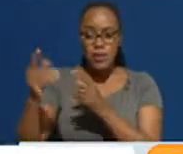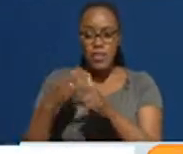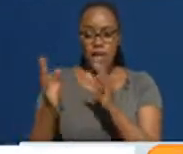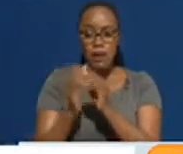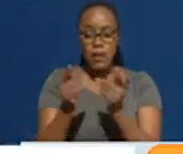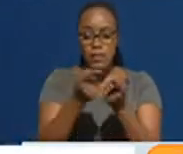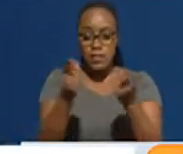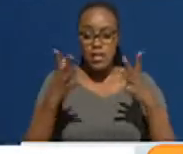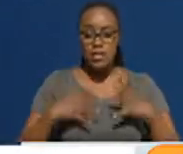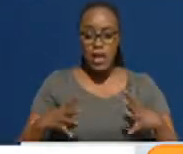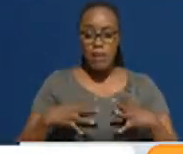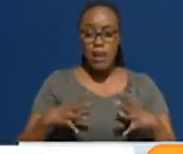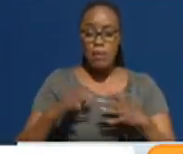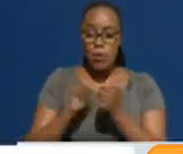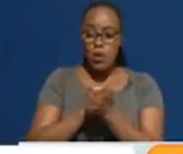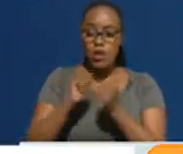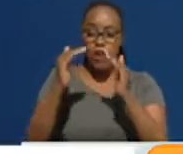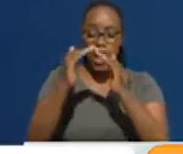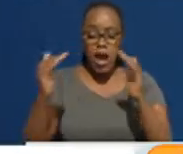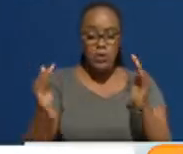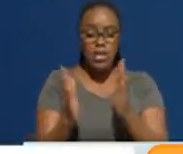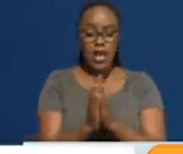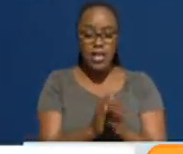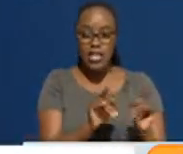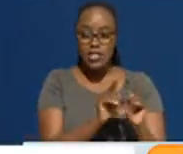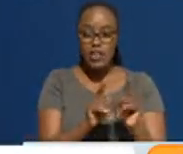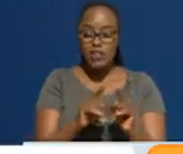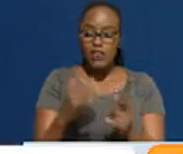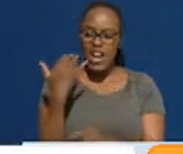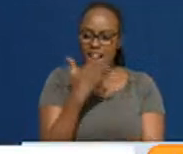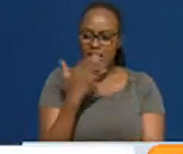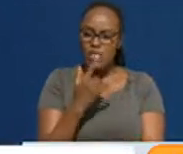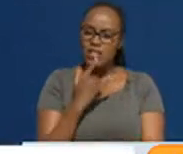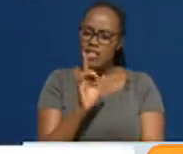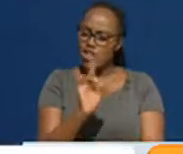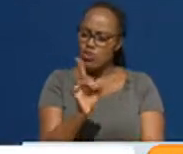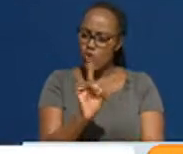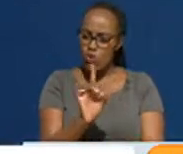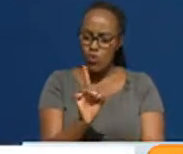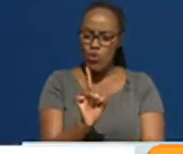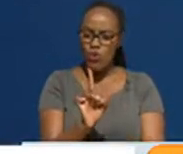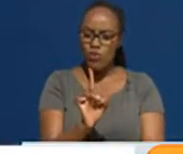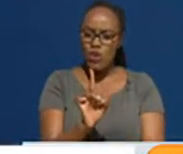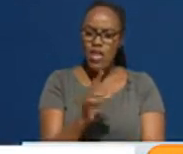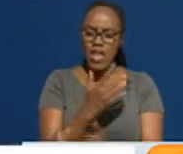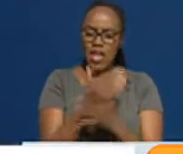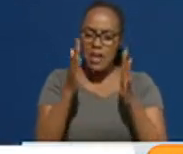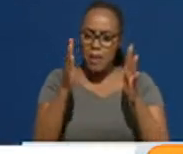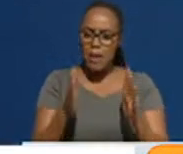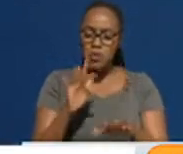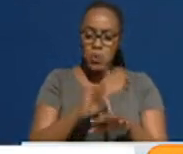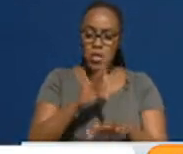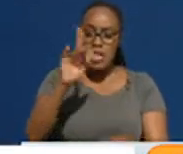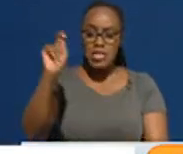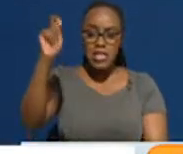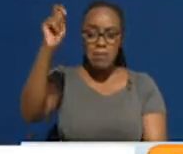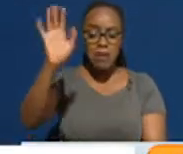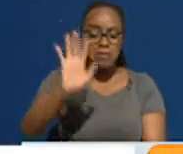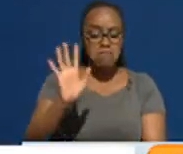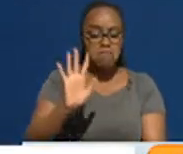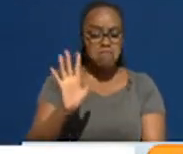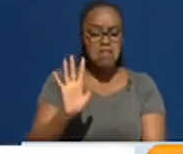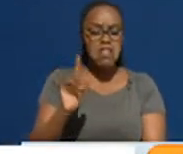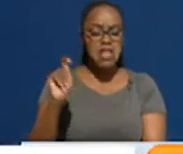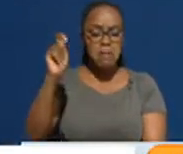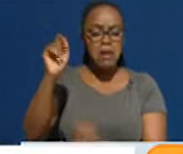these people who were demolished for houses, etc. And Rigathi Gachagua and William Ruto corrected him and said, no one will touch the president. The president